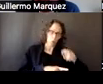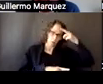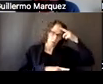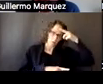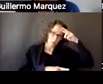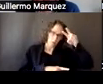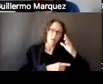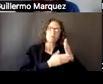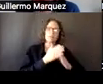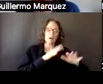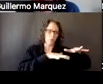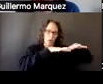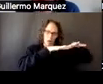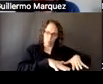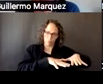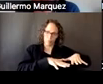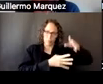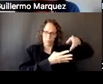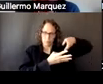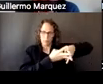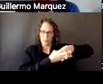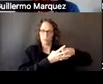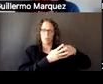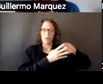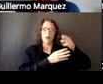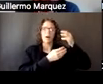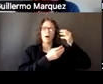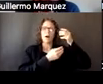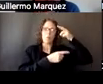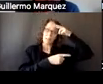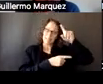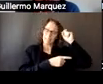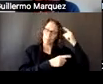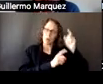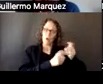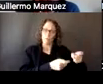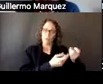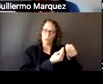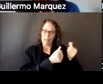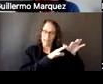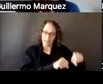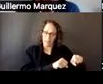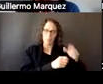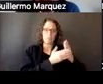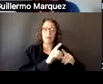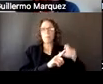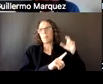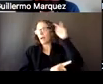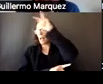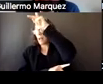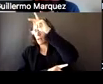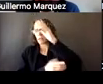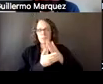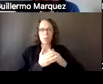stayed across the border. Mainly that's where they gave them, the Mexican government offered them land. But people were reaching spaces and becoming part of